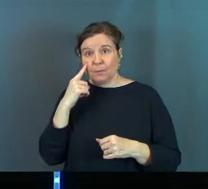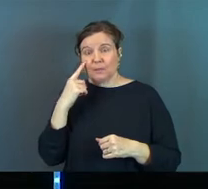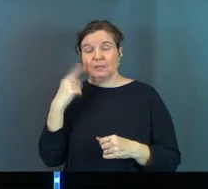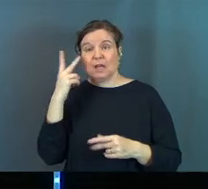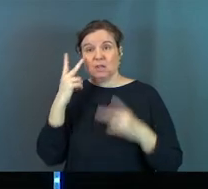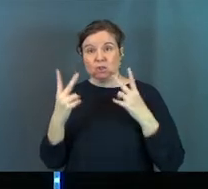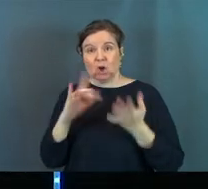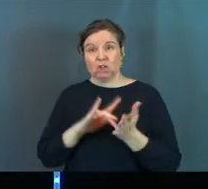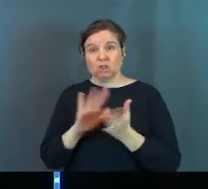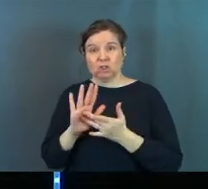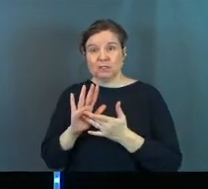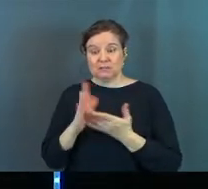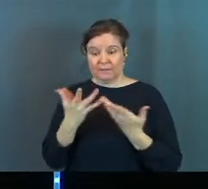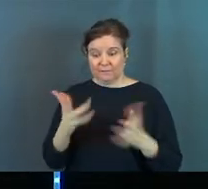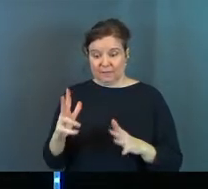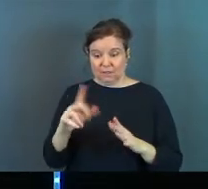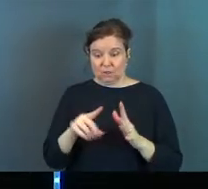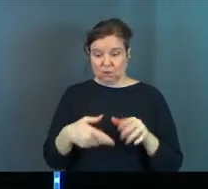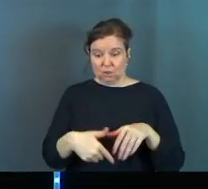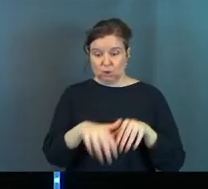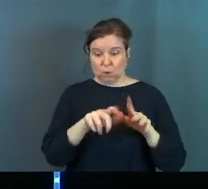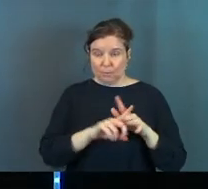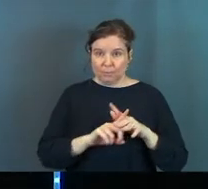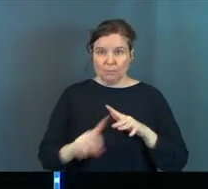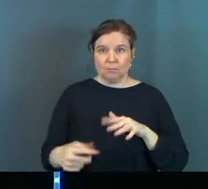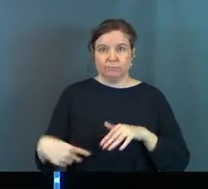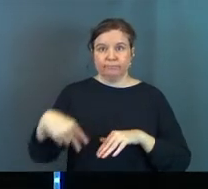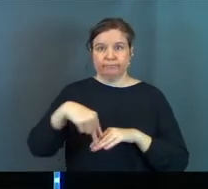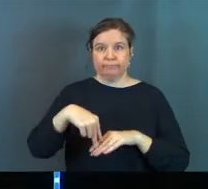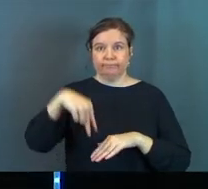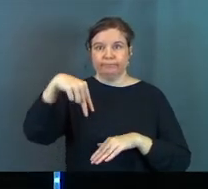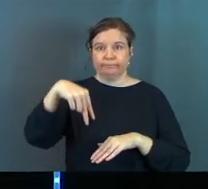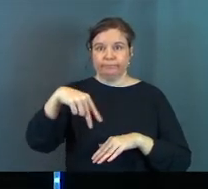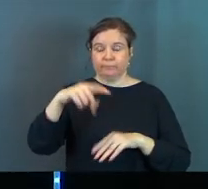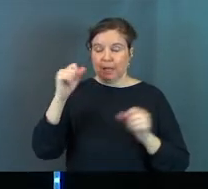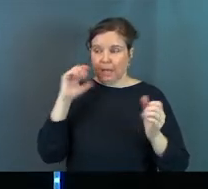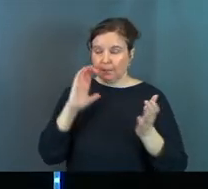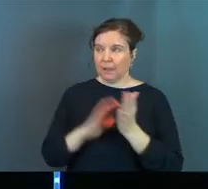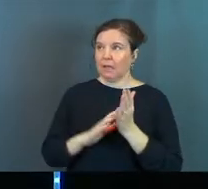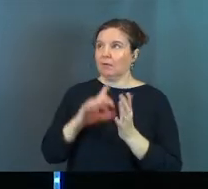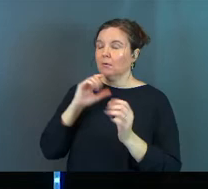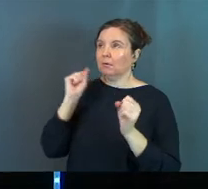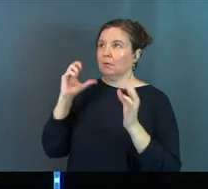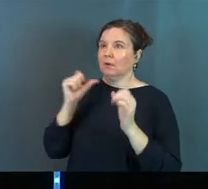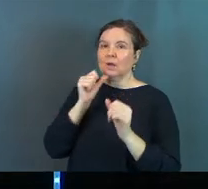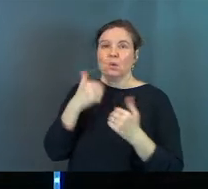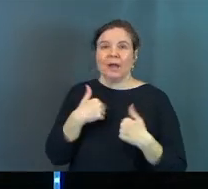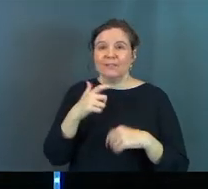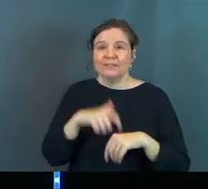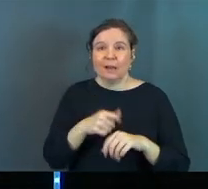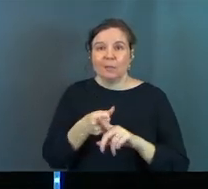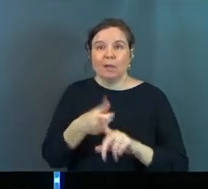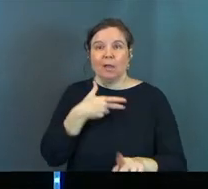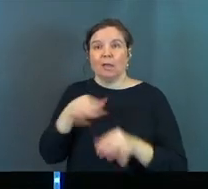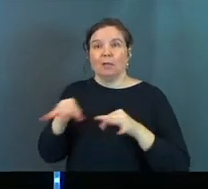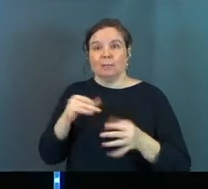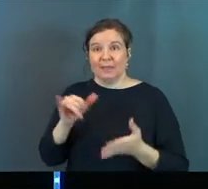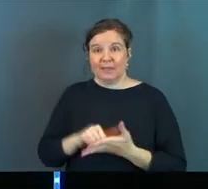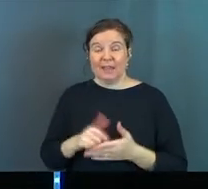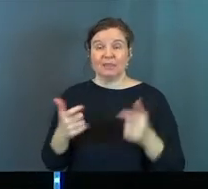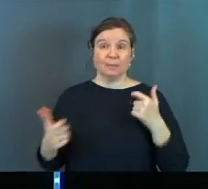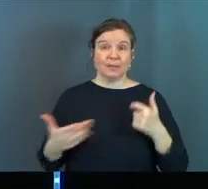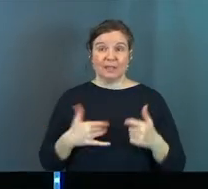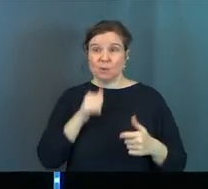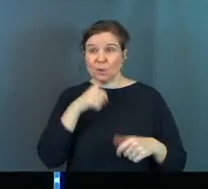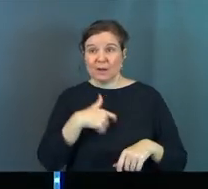eyewitnesses that saw Jesus after the tomb come out alive and absolutely believed this was all true. I don't have time to talk about any of that.